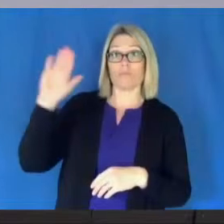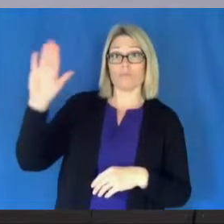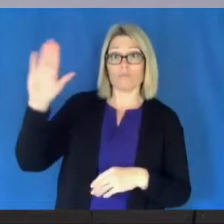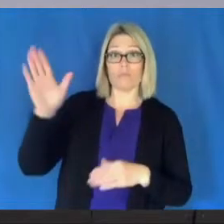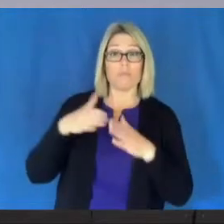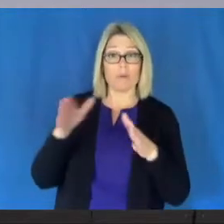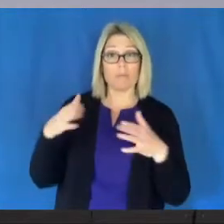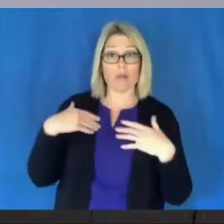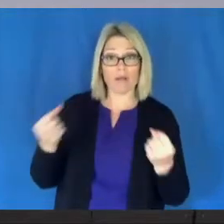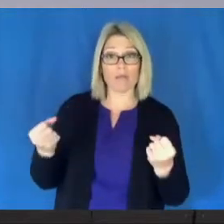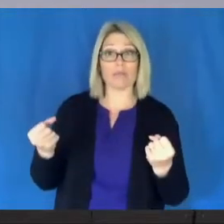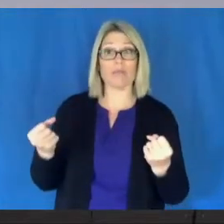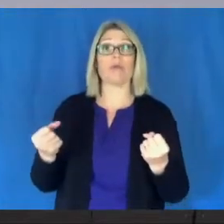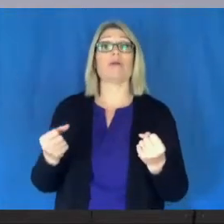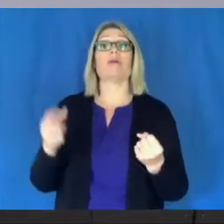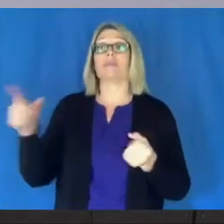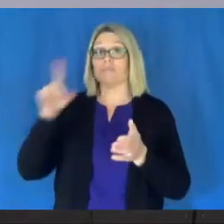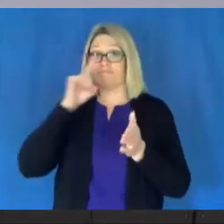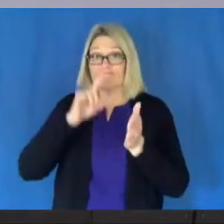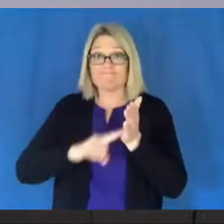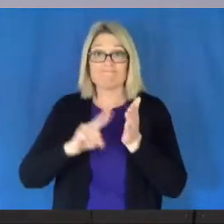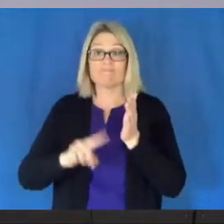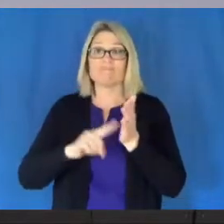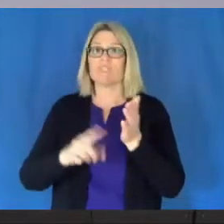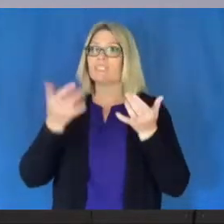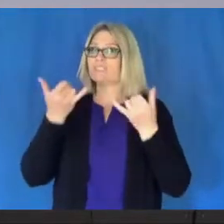thing that we look at, all the studies are saying we still need to